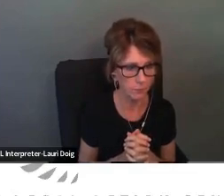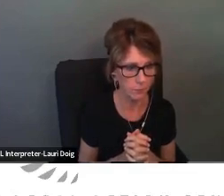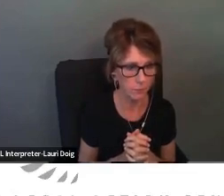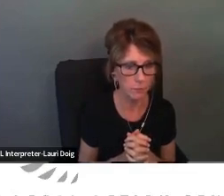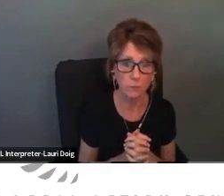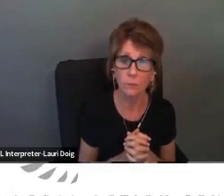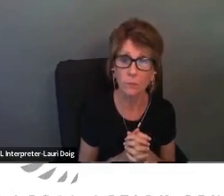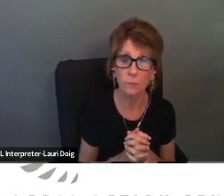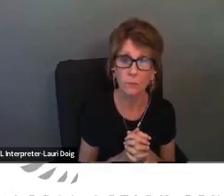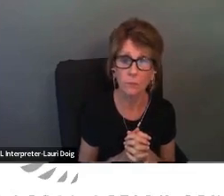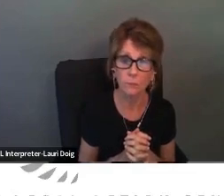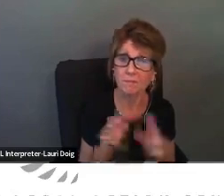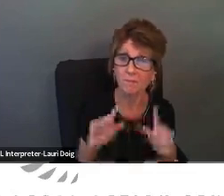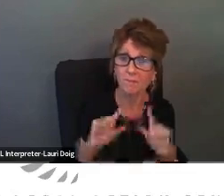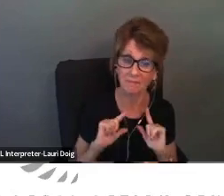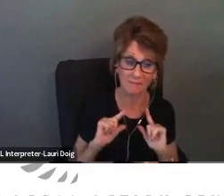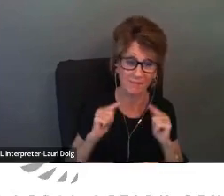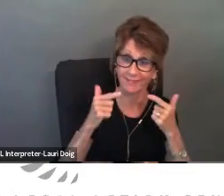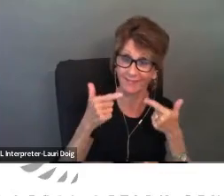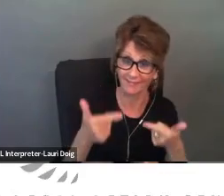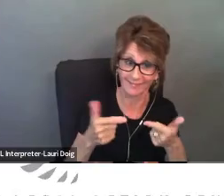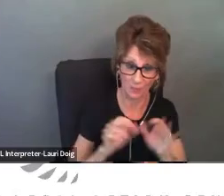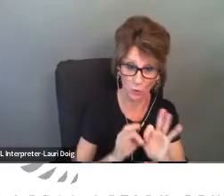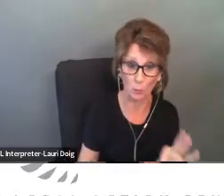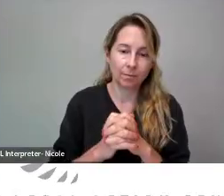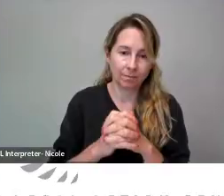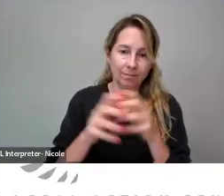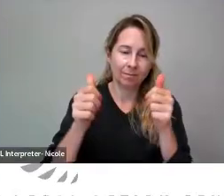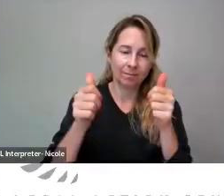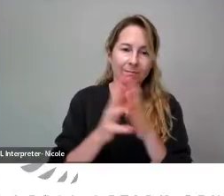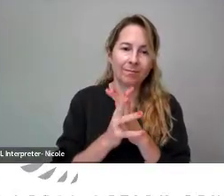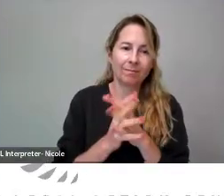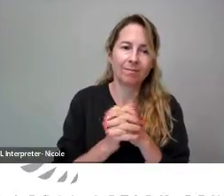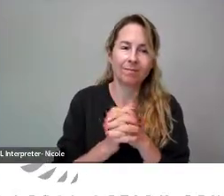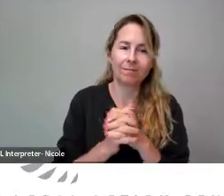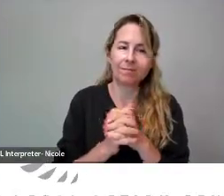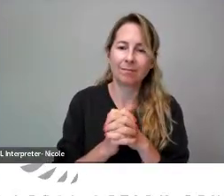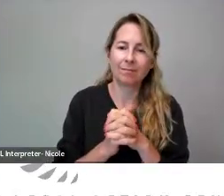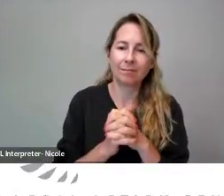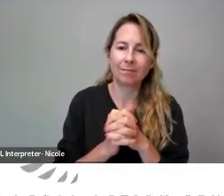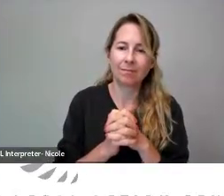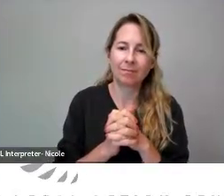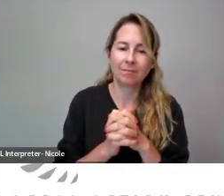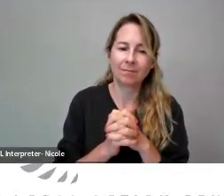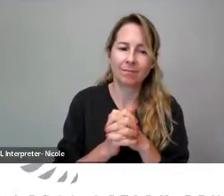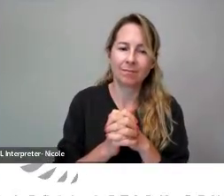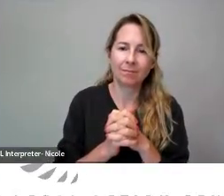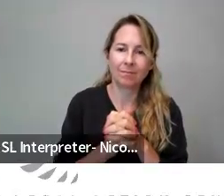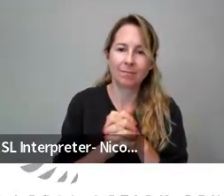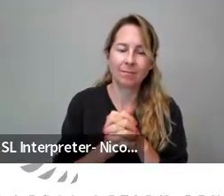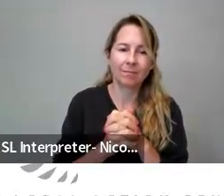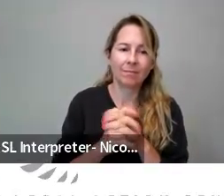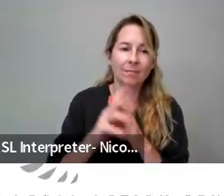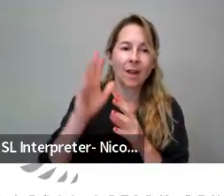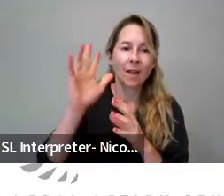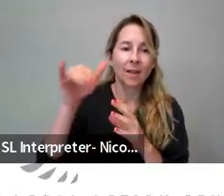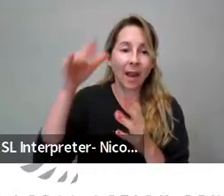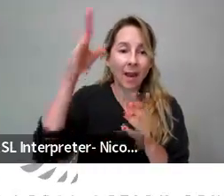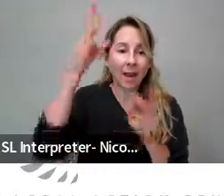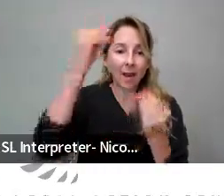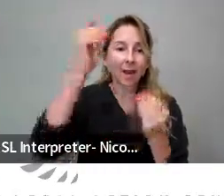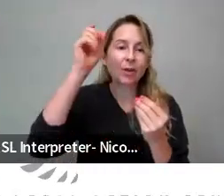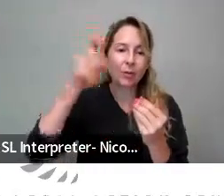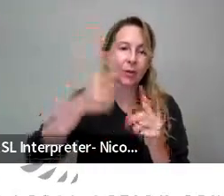be from an externally verifiable or reliable source. So a doctor's note, for